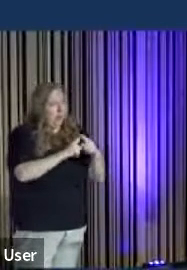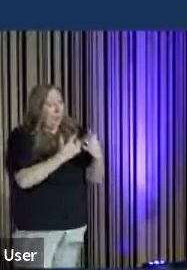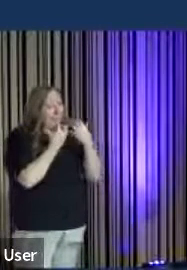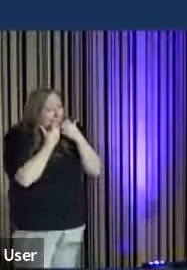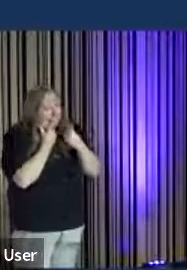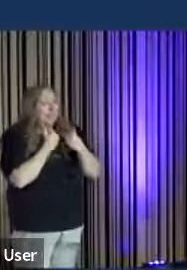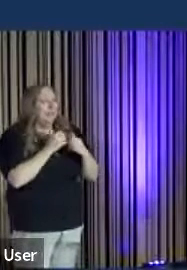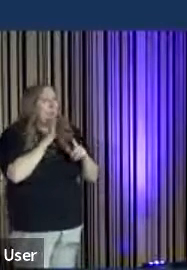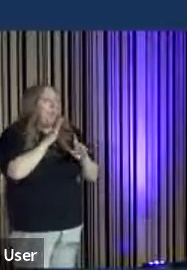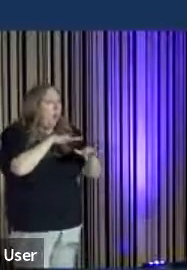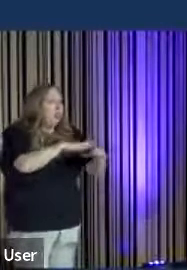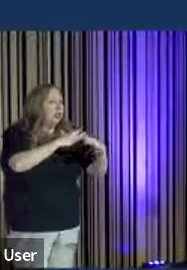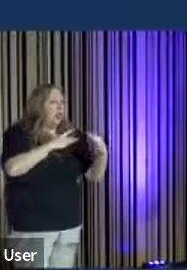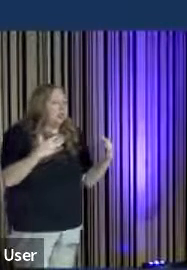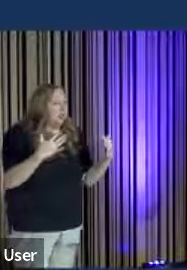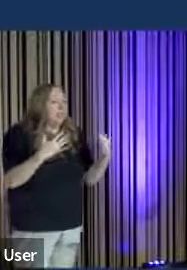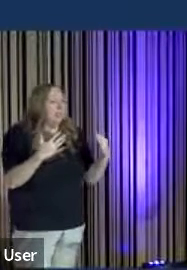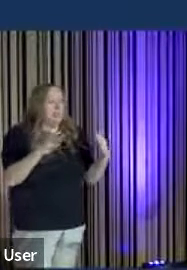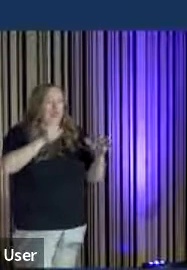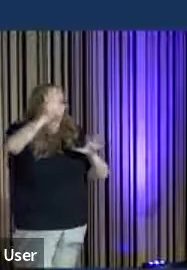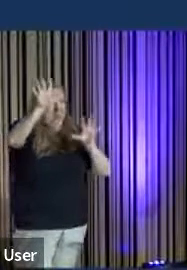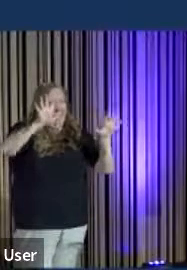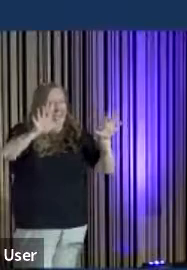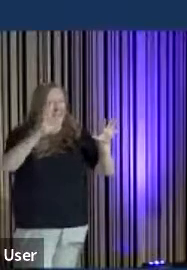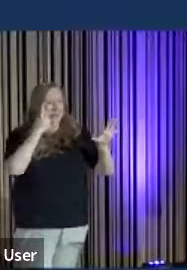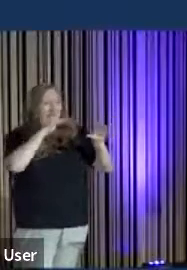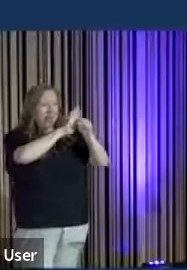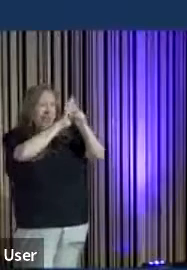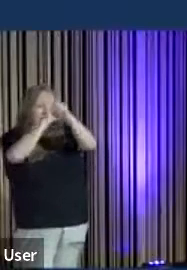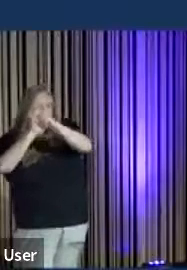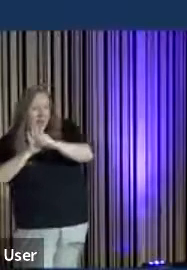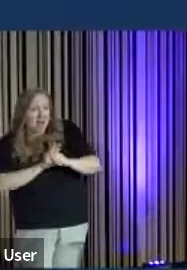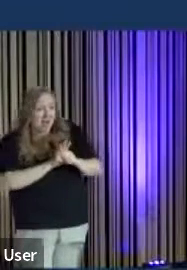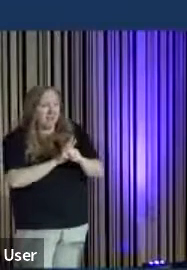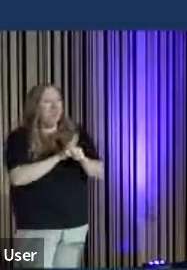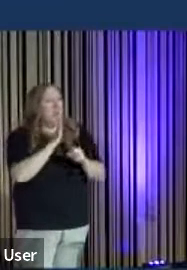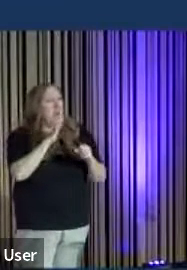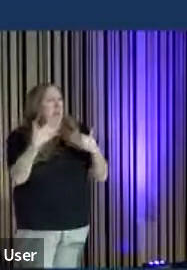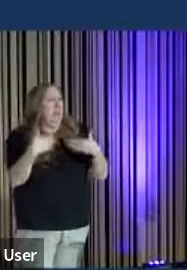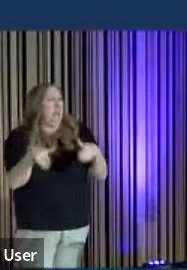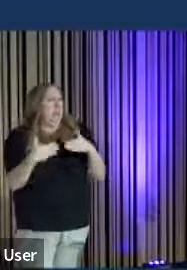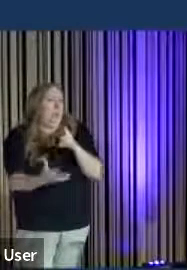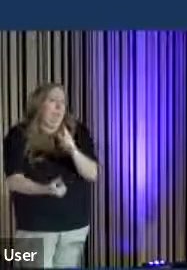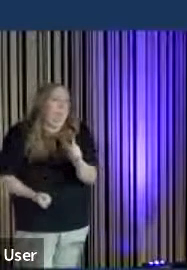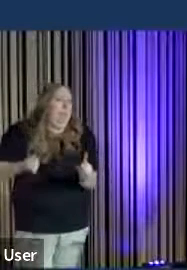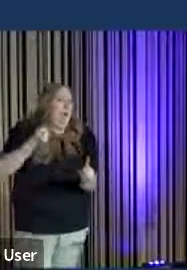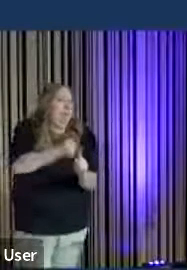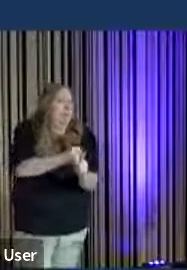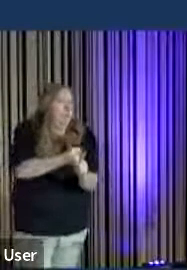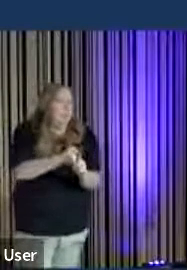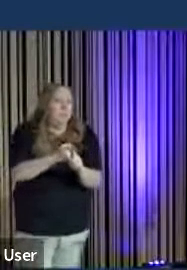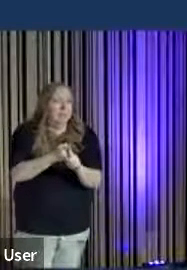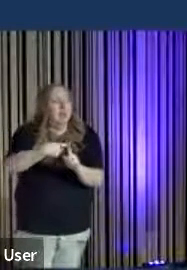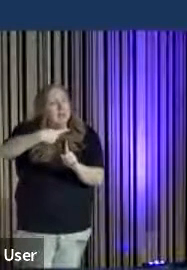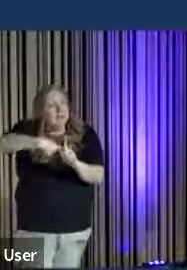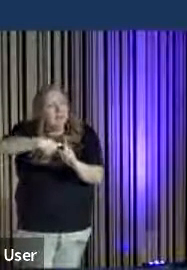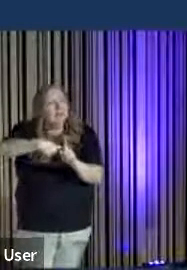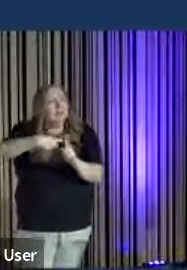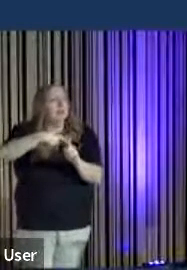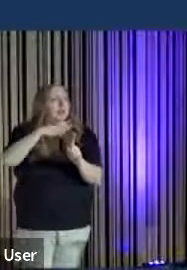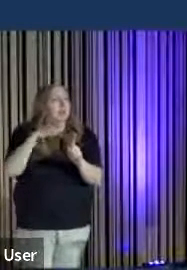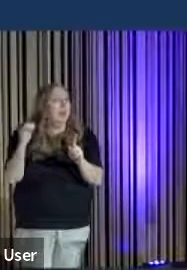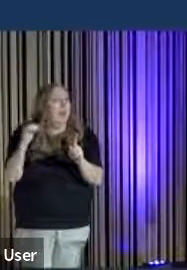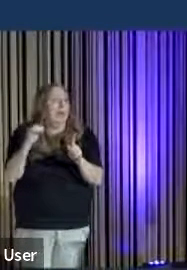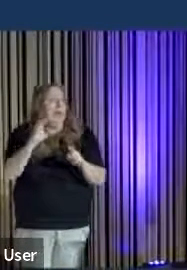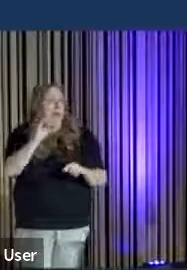So these are potentially areas that are going to be heavily impacted by these changes,